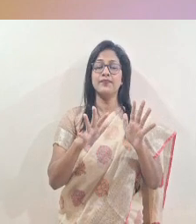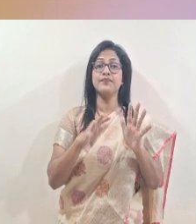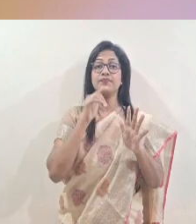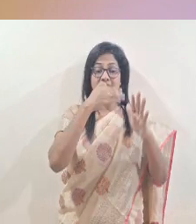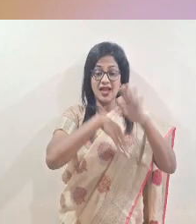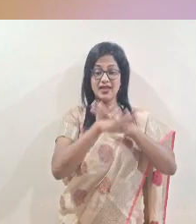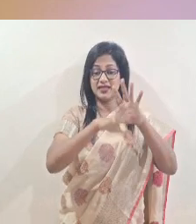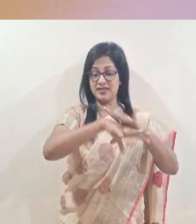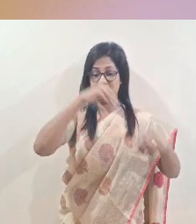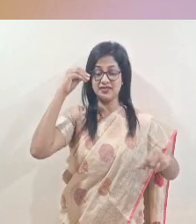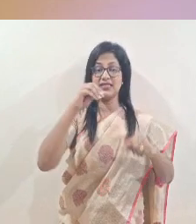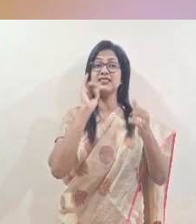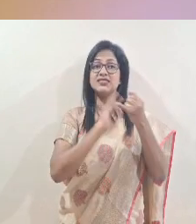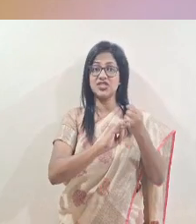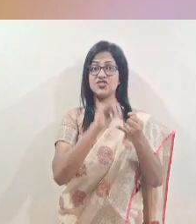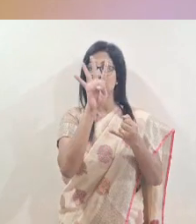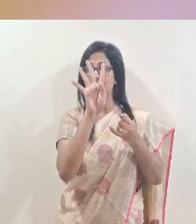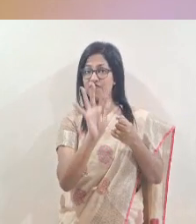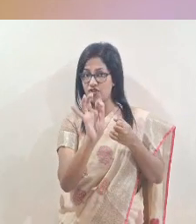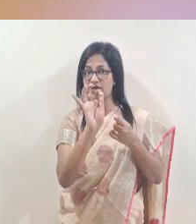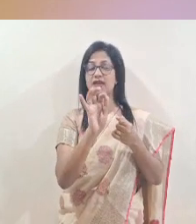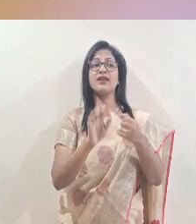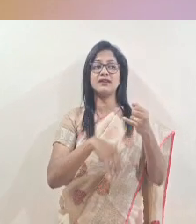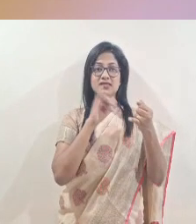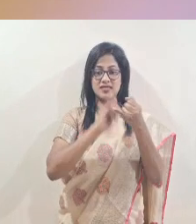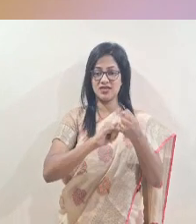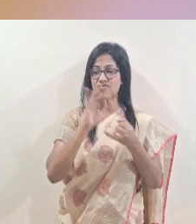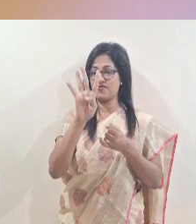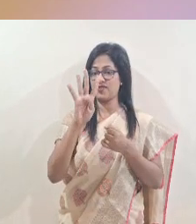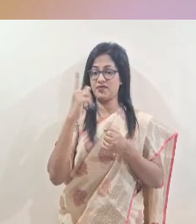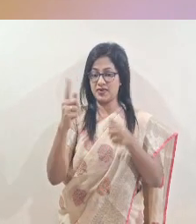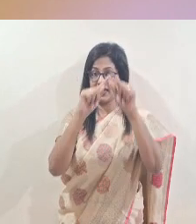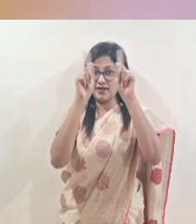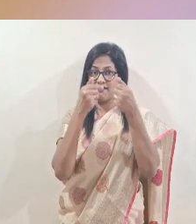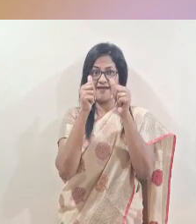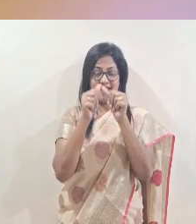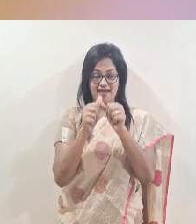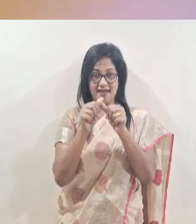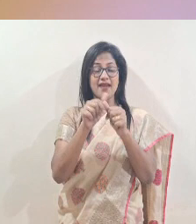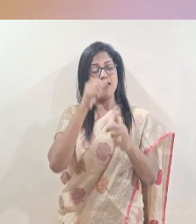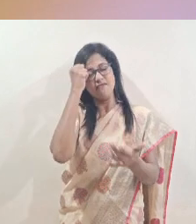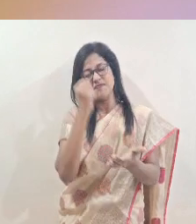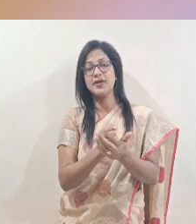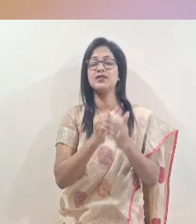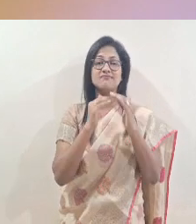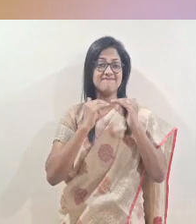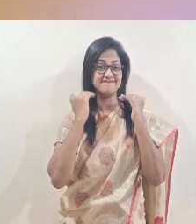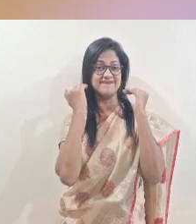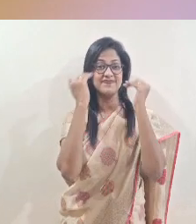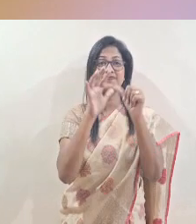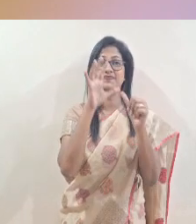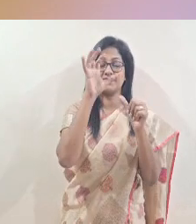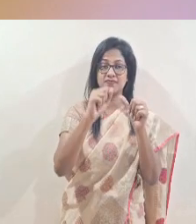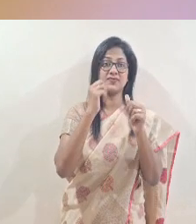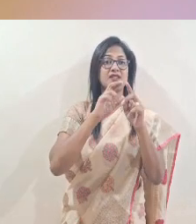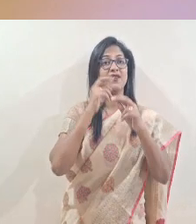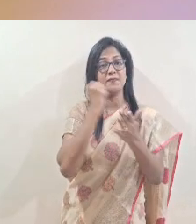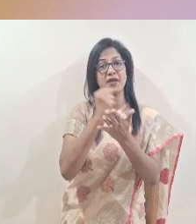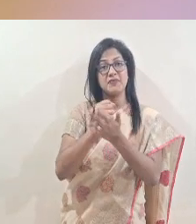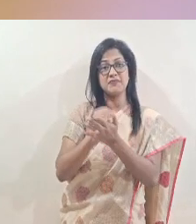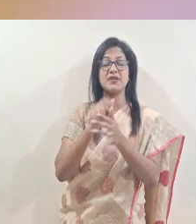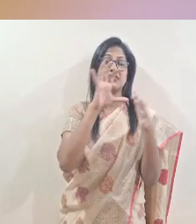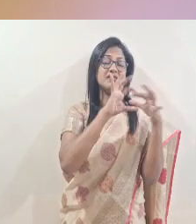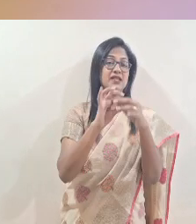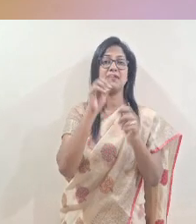of which Section 40 and 41A mandate the implementation of various standards of accessibility in the sector of